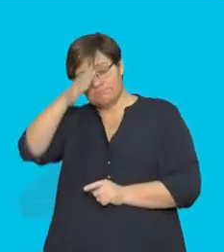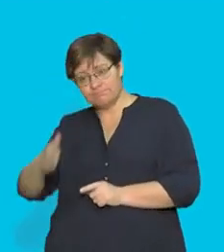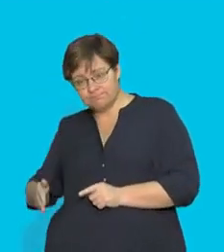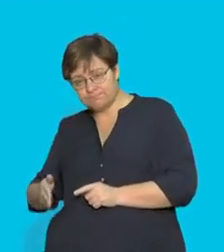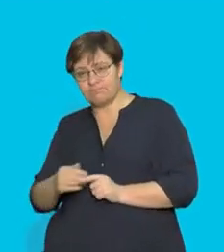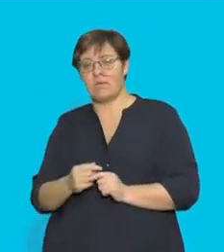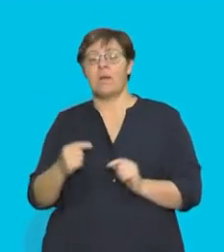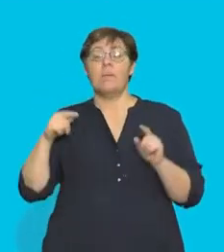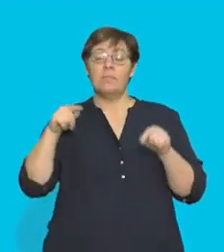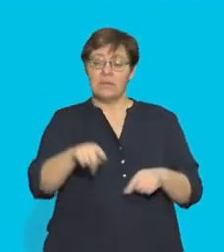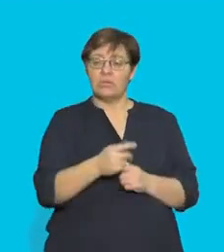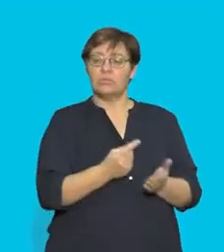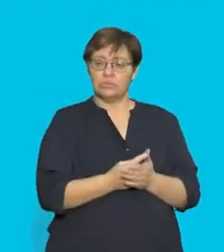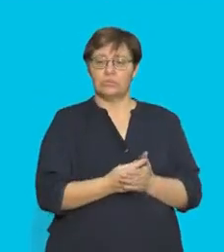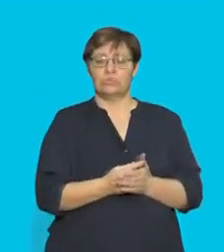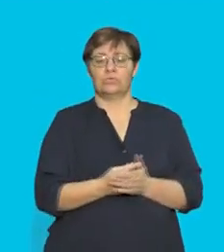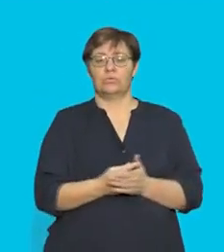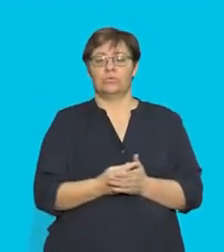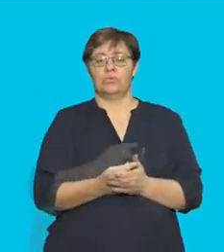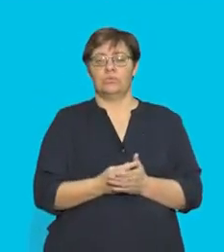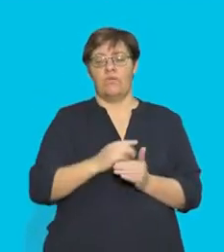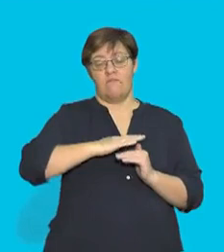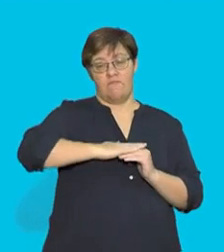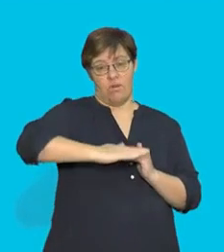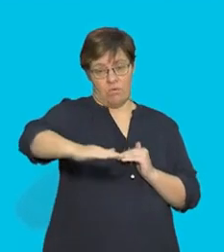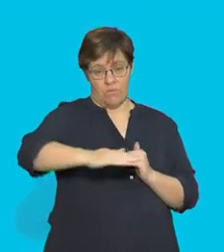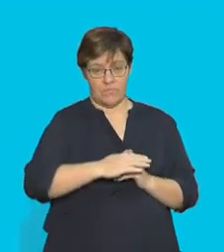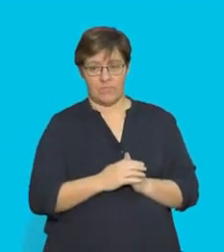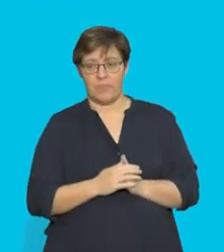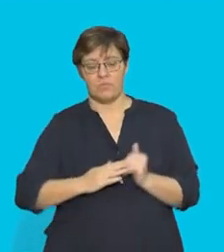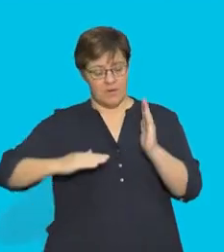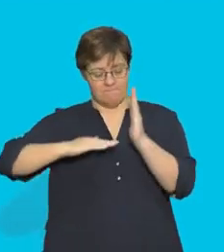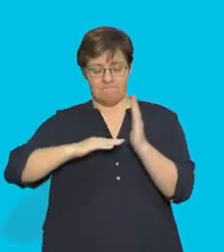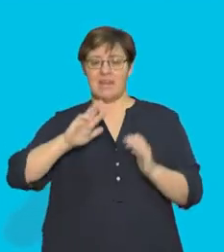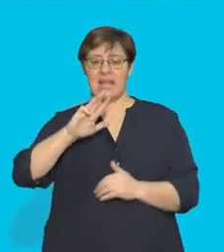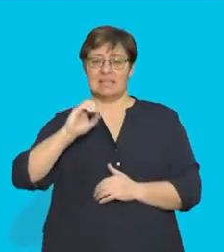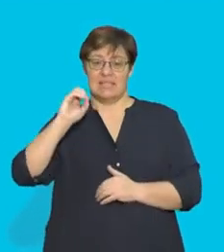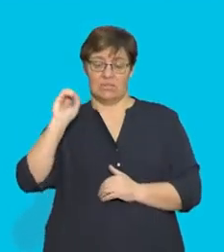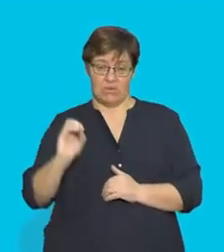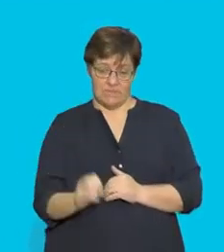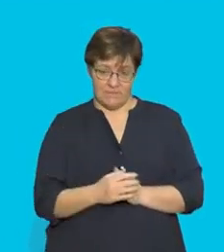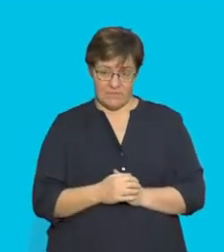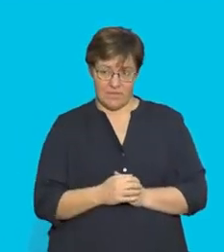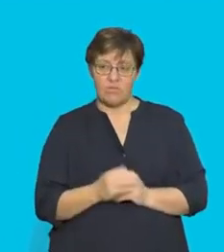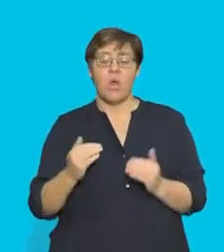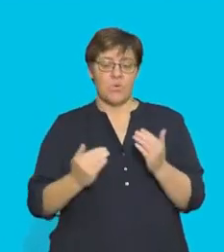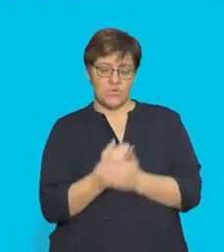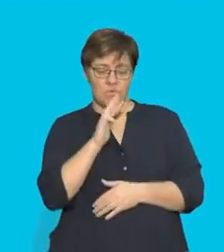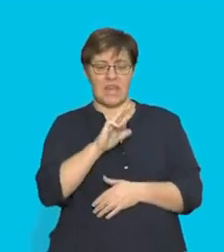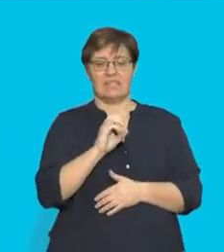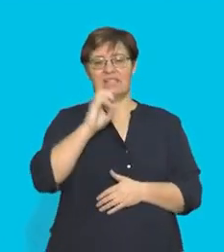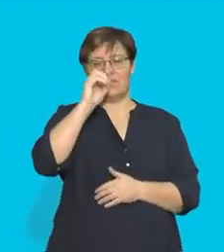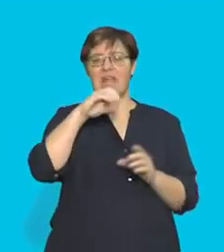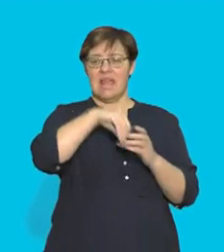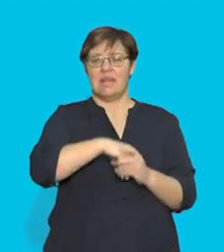perpendicular to the horizontal plane or the floor of the cuboid. So basically now we have a new right angle triangle